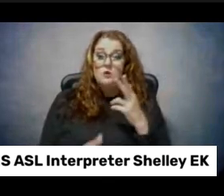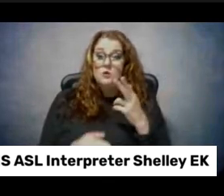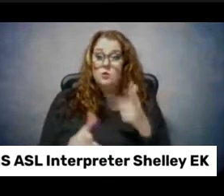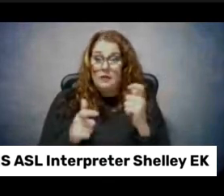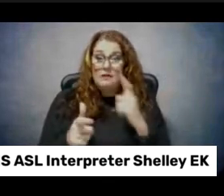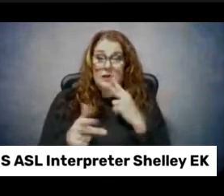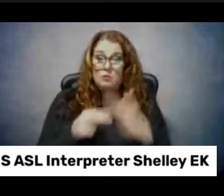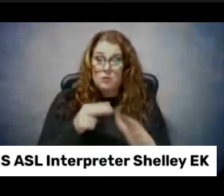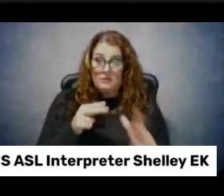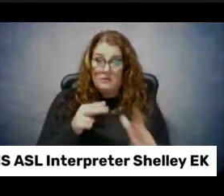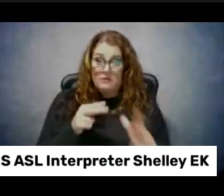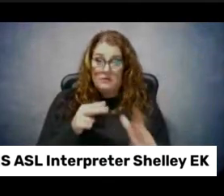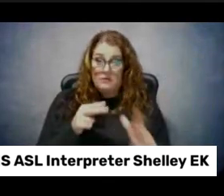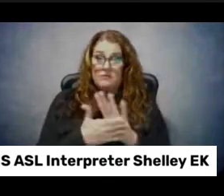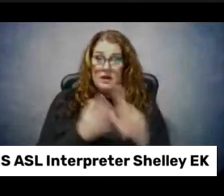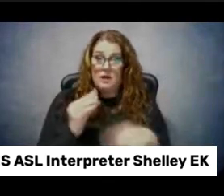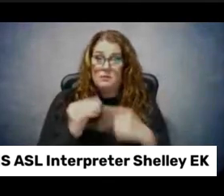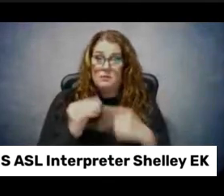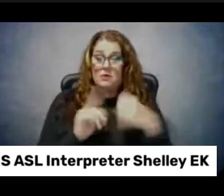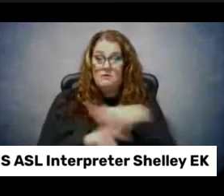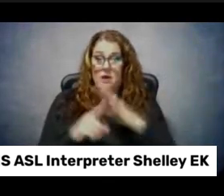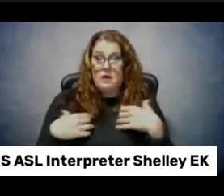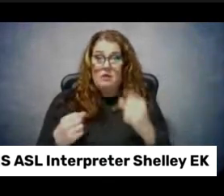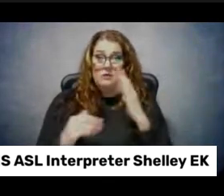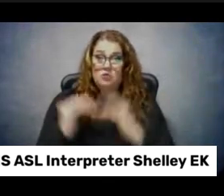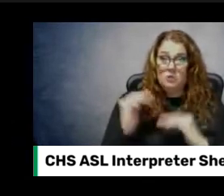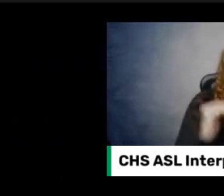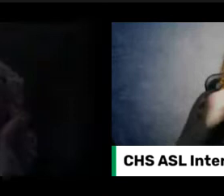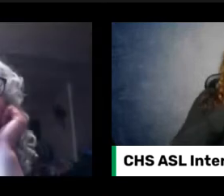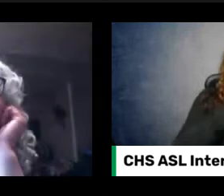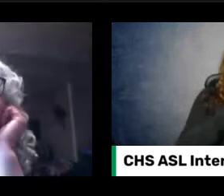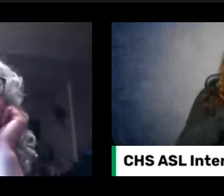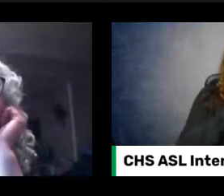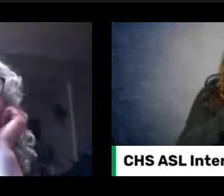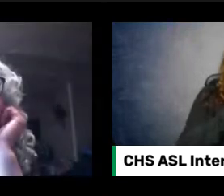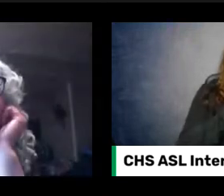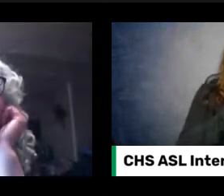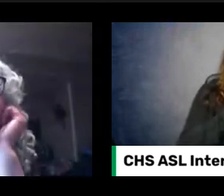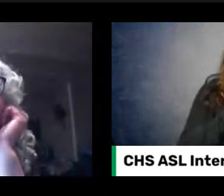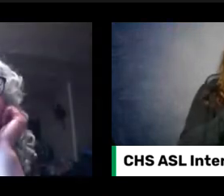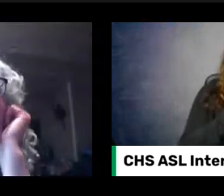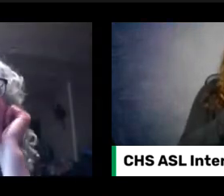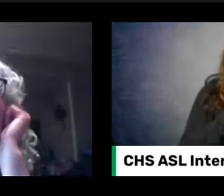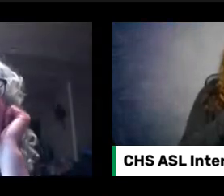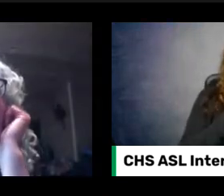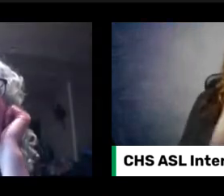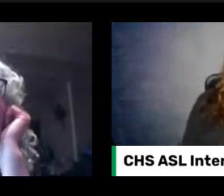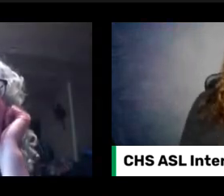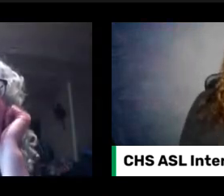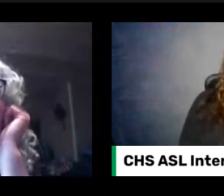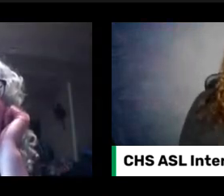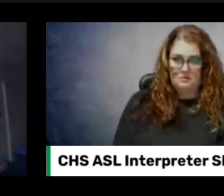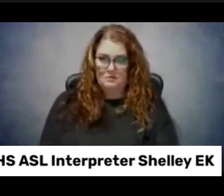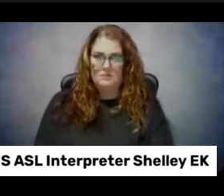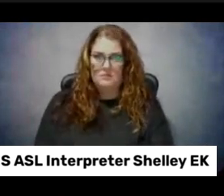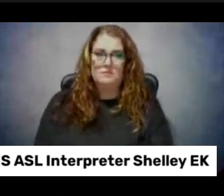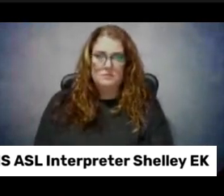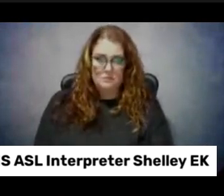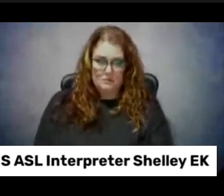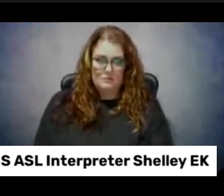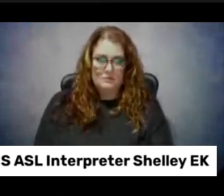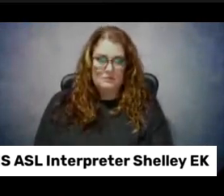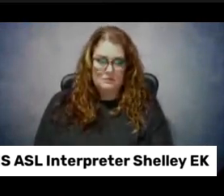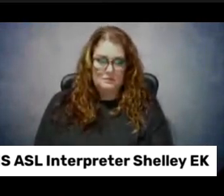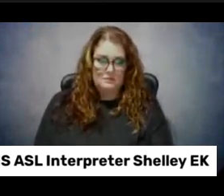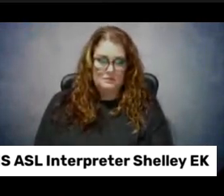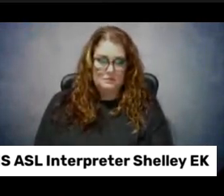our video about environmental health and justice. Thank you, Joanna. Yeah, I'm going to briefly talk